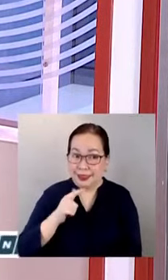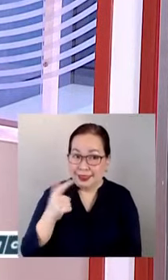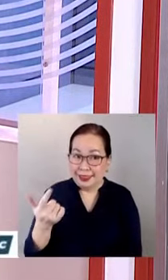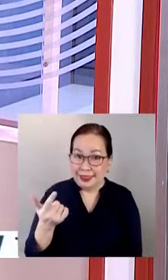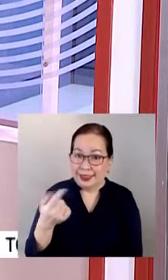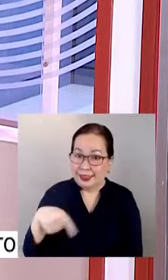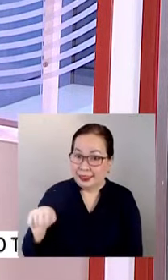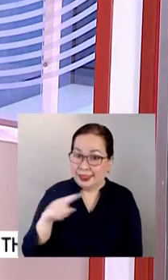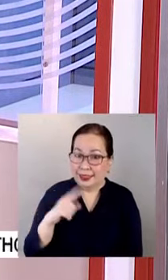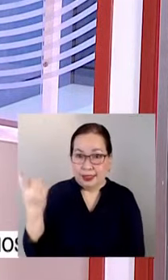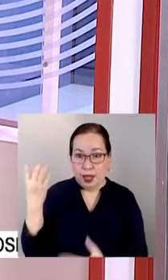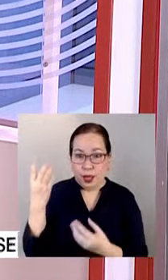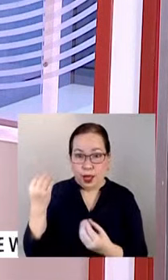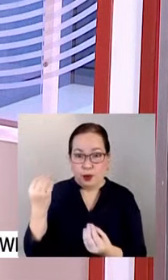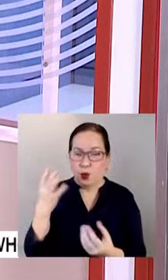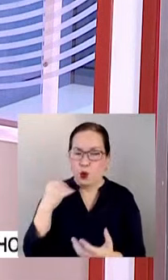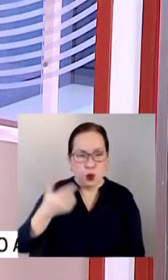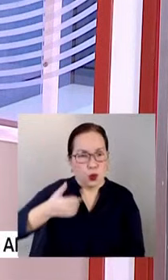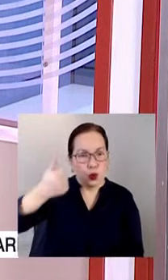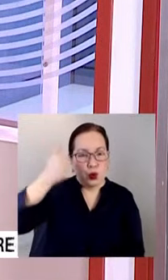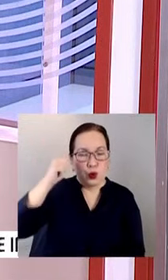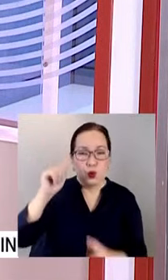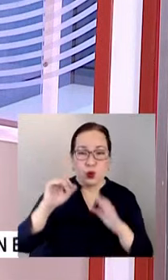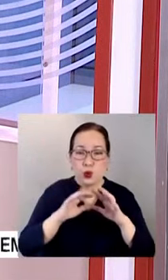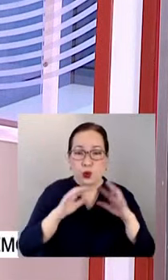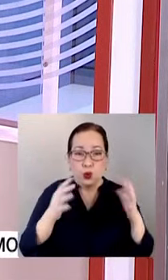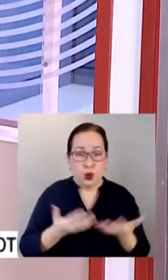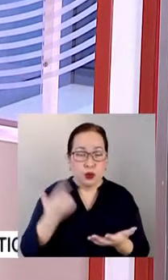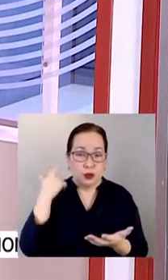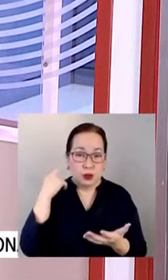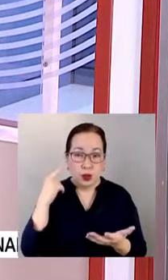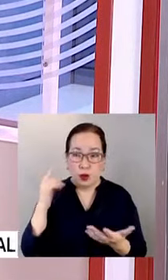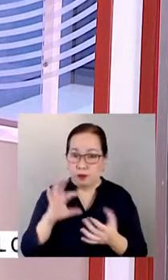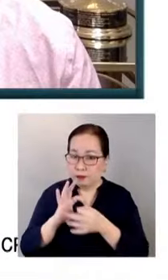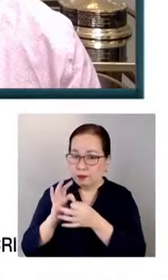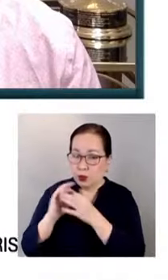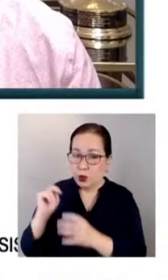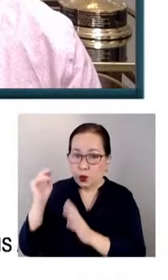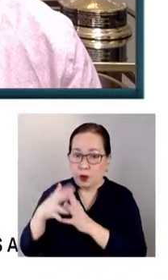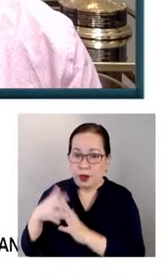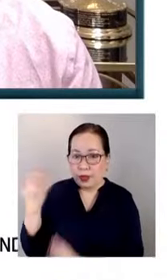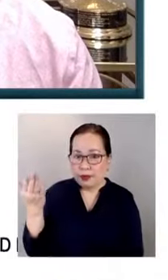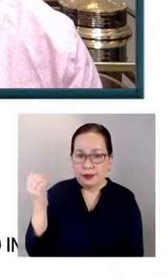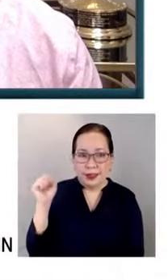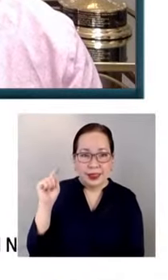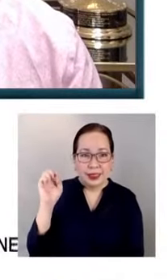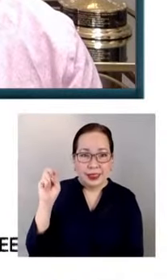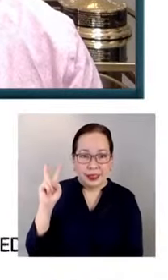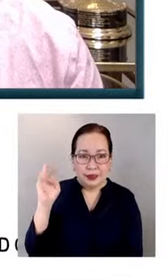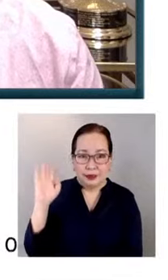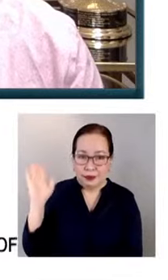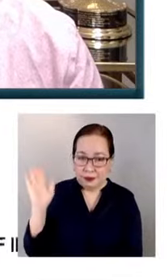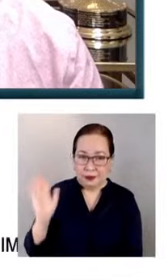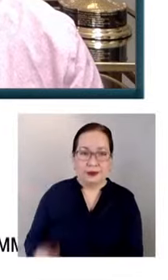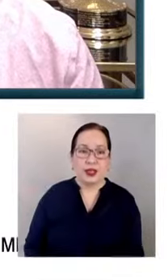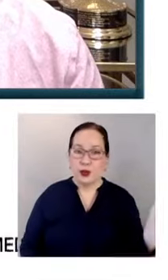of the big winners in this year's Golden Globes. Former North America Bureau correspondent Steve Angeles. Steve, good afternoon from